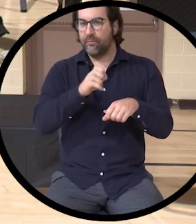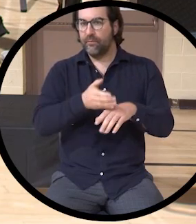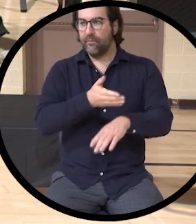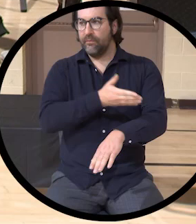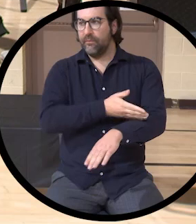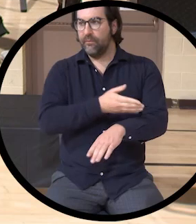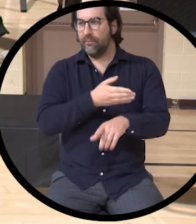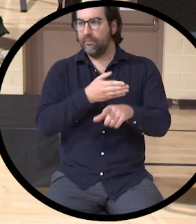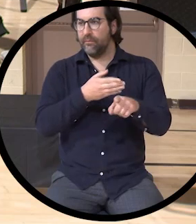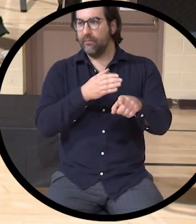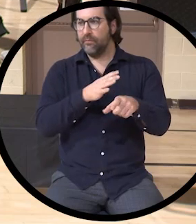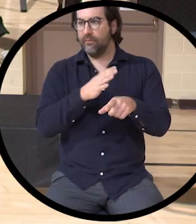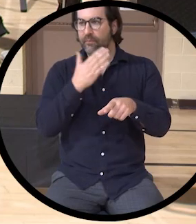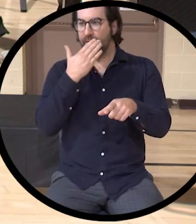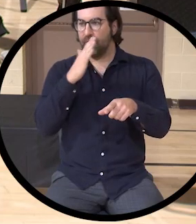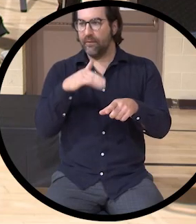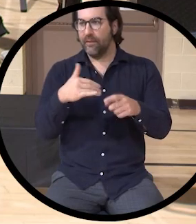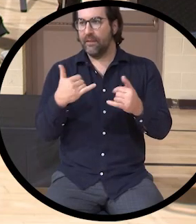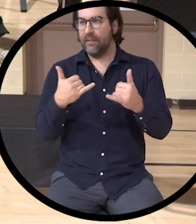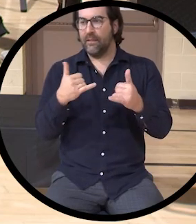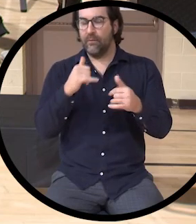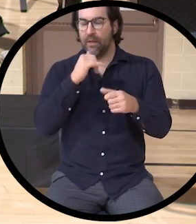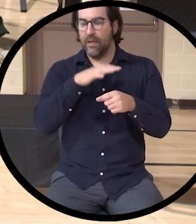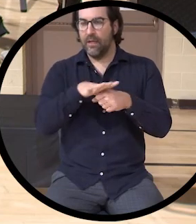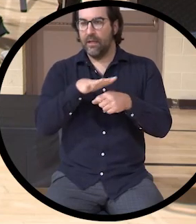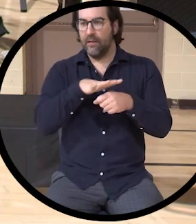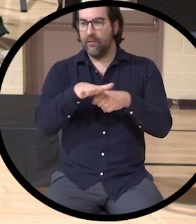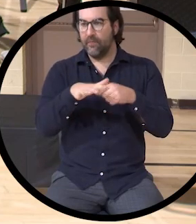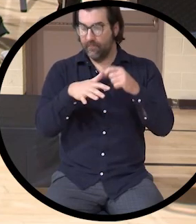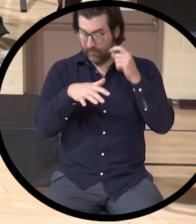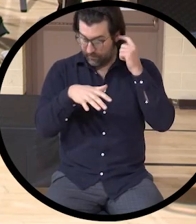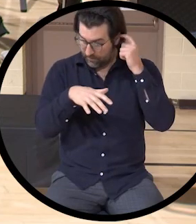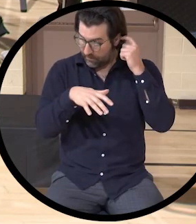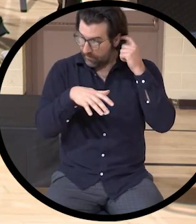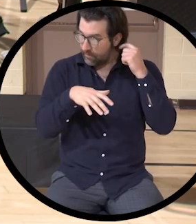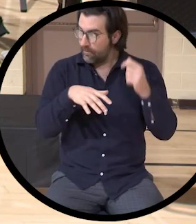lanes enough, we know now, is not enough by itself.